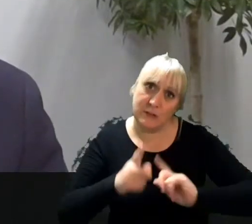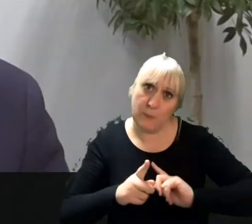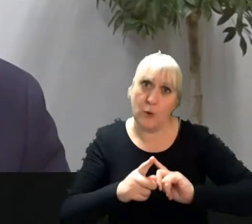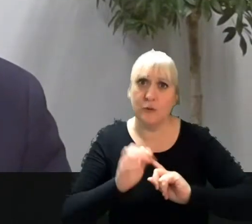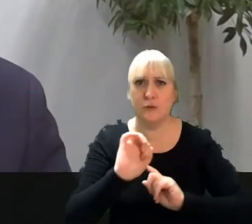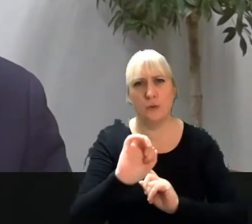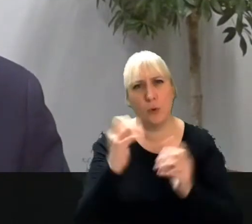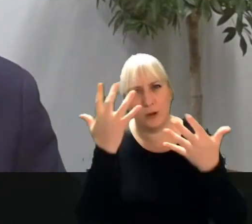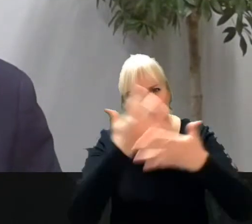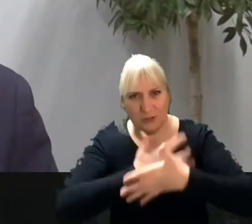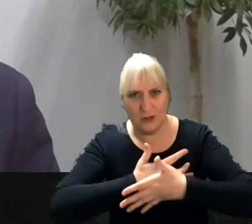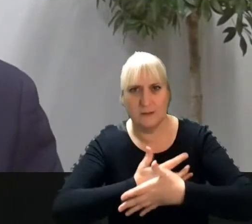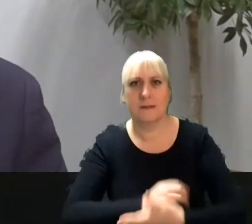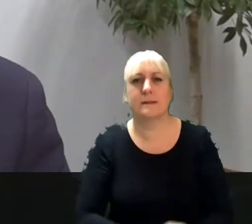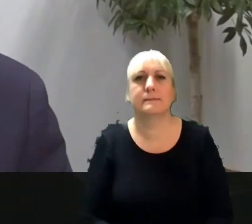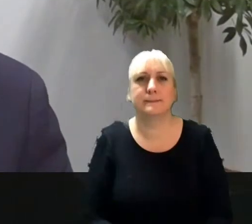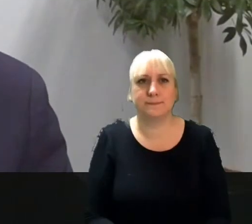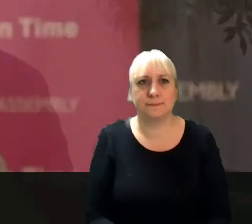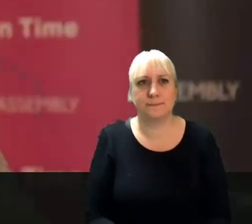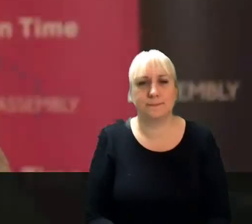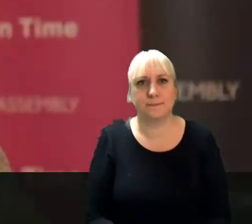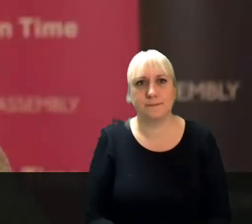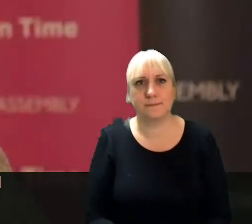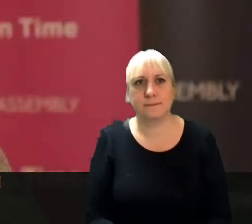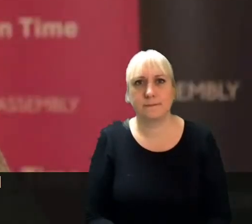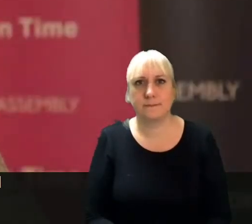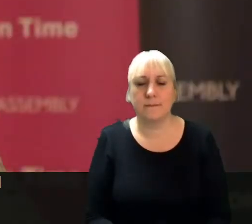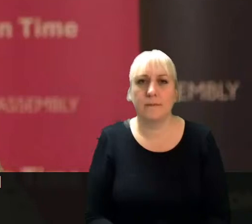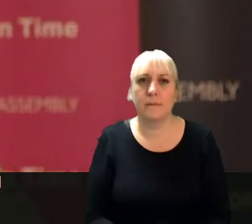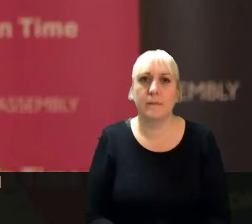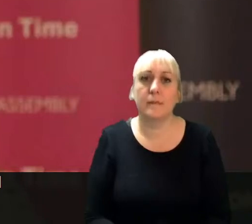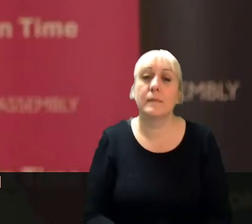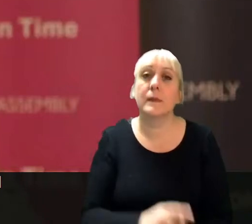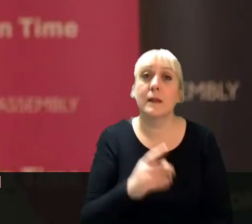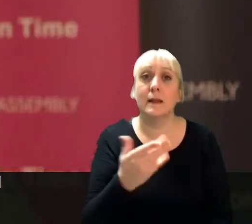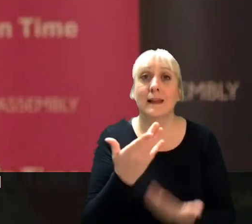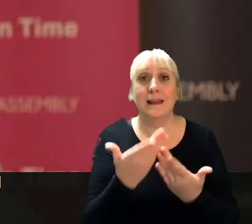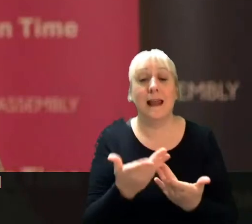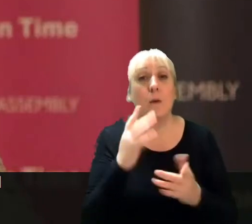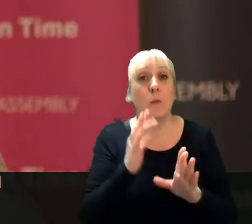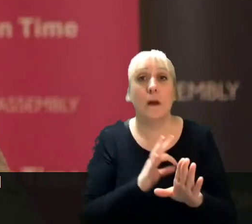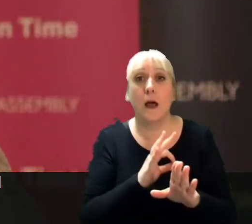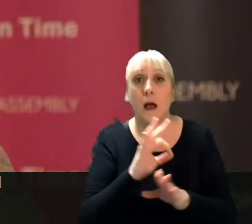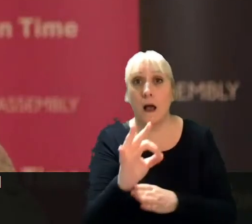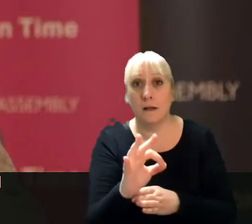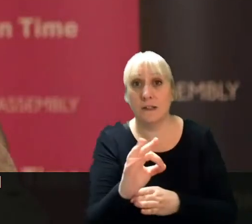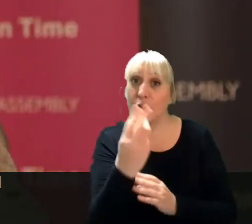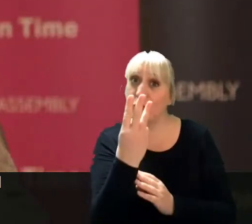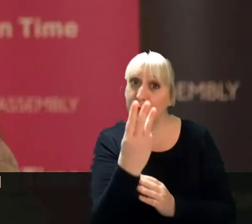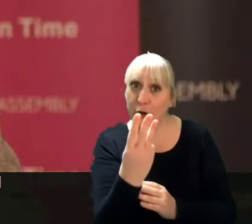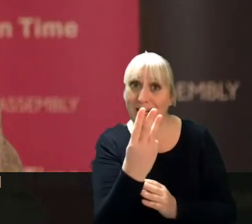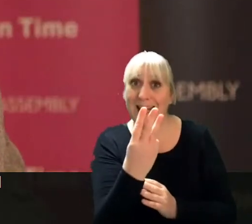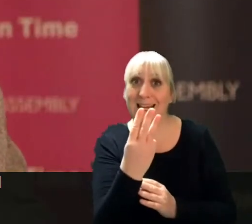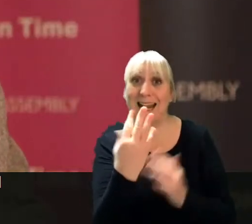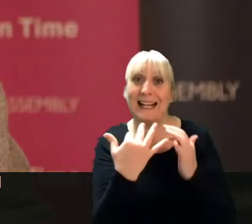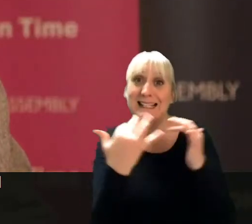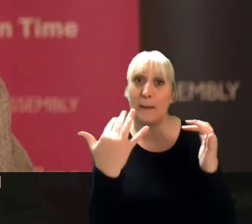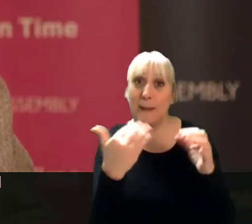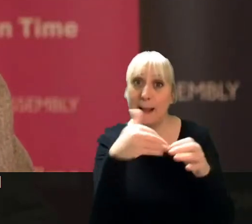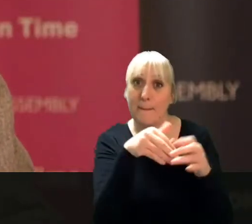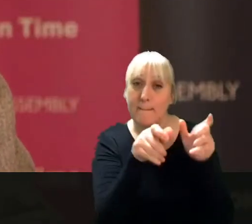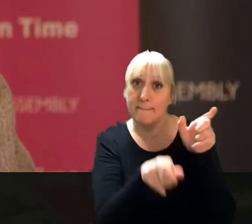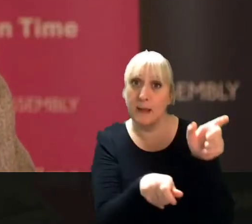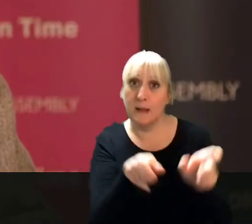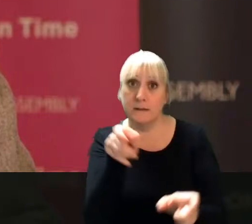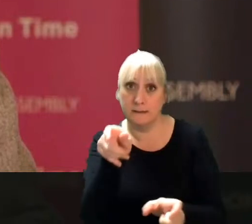be done. Thank you. I'm going to bring in quickly 3 Assembly members who've indicated